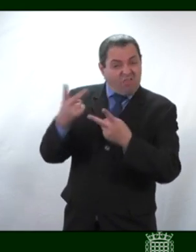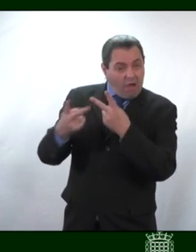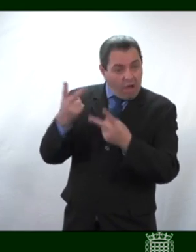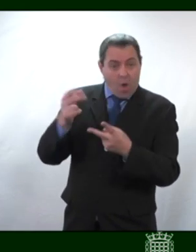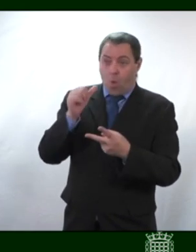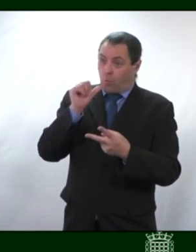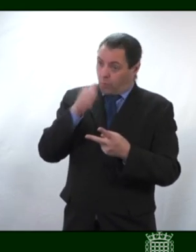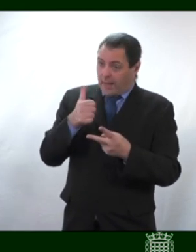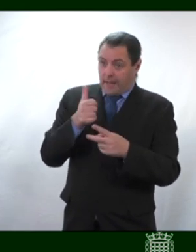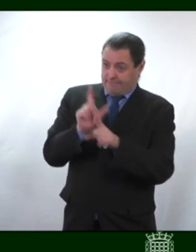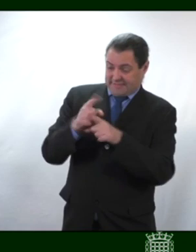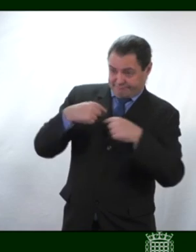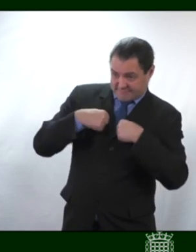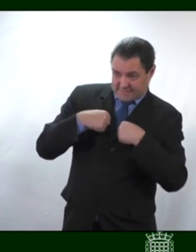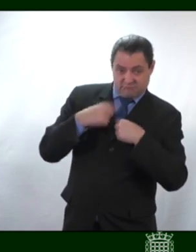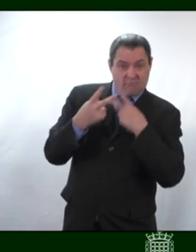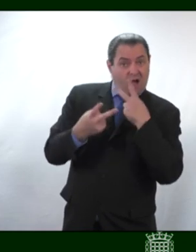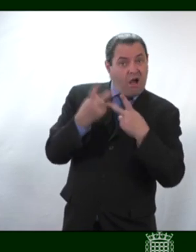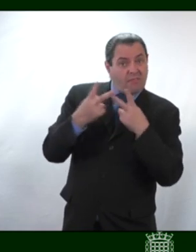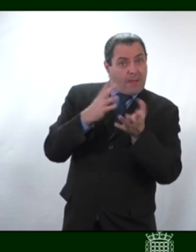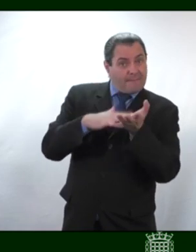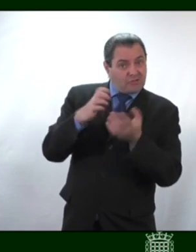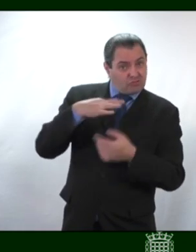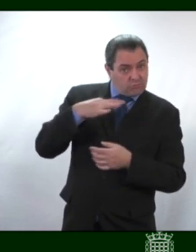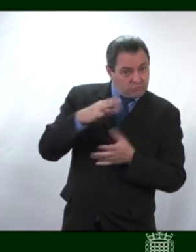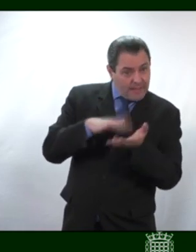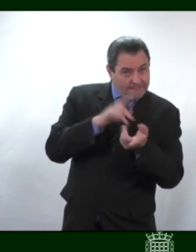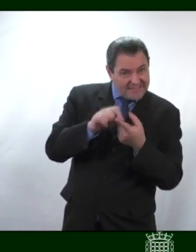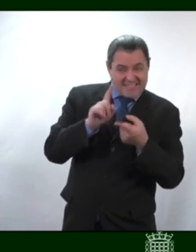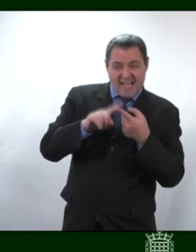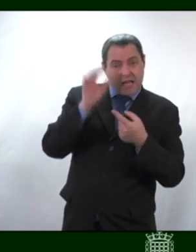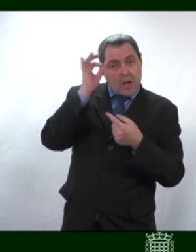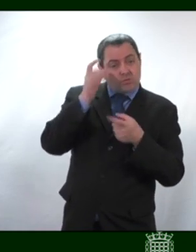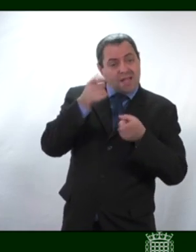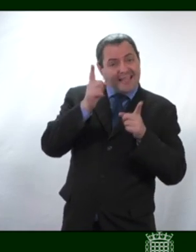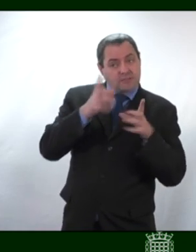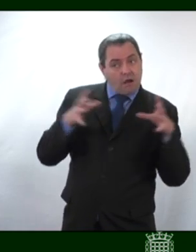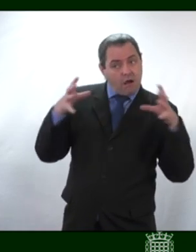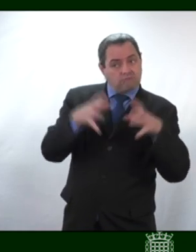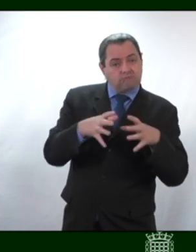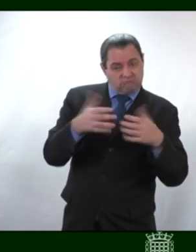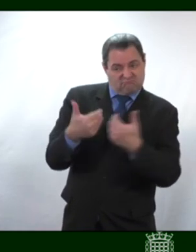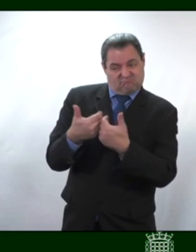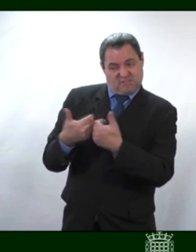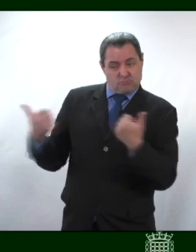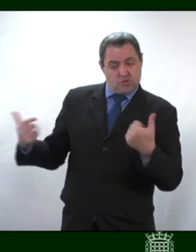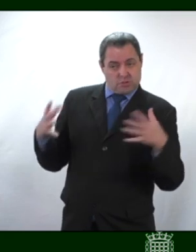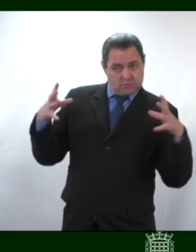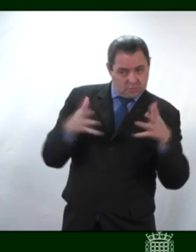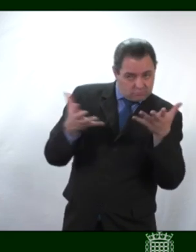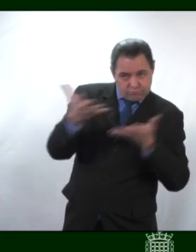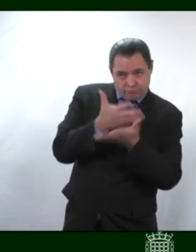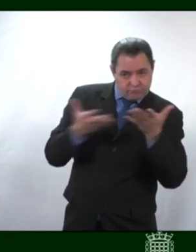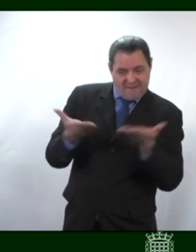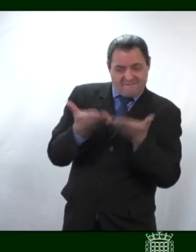meet with myself, other Greater Manchester colleagues and council leaders in Greater Manchester in order to find a fair